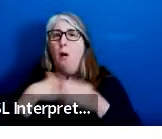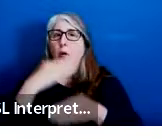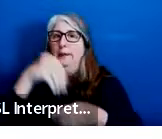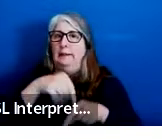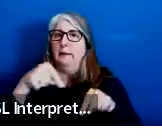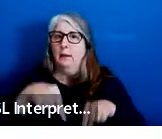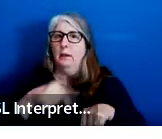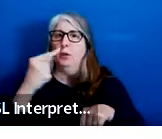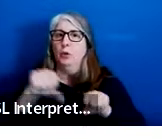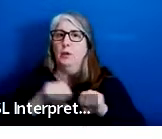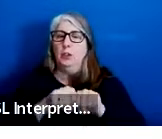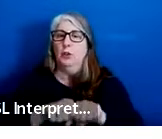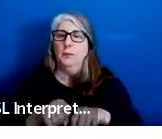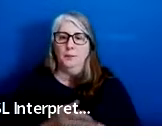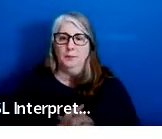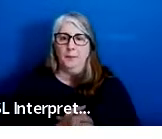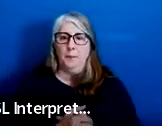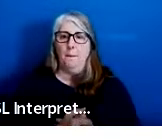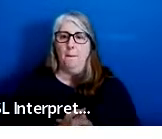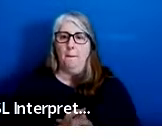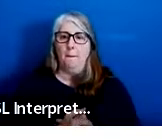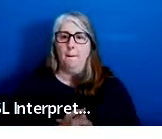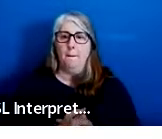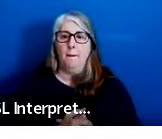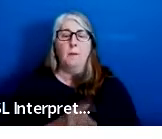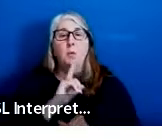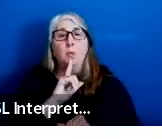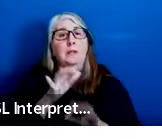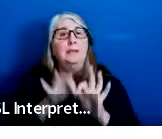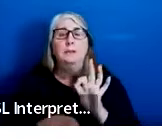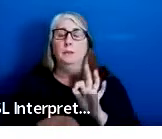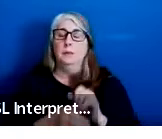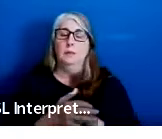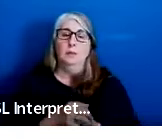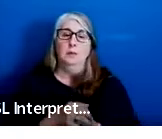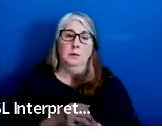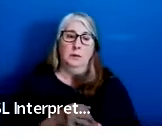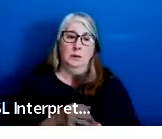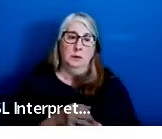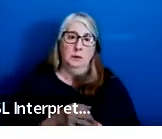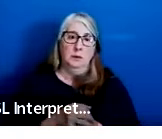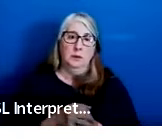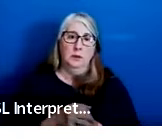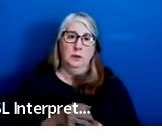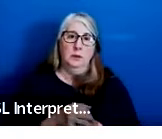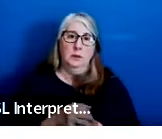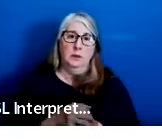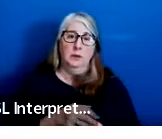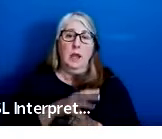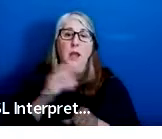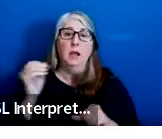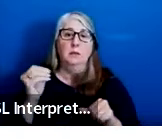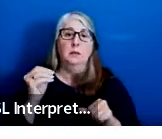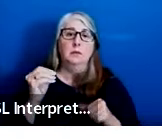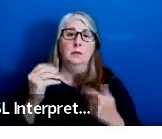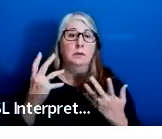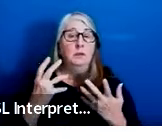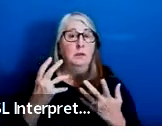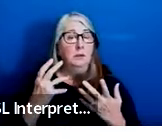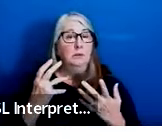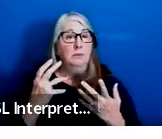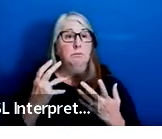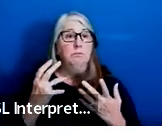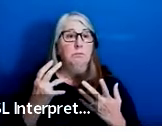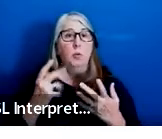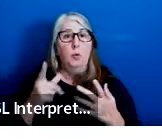not, we say it's easy. And from like an intellectual perspective, it's pretty, once